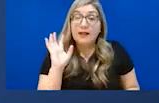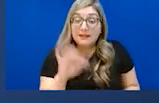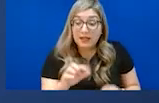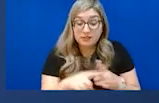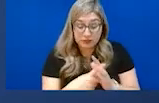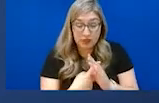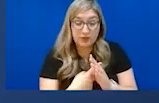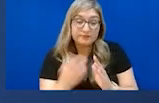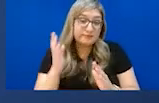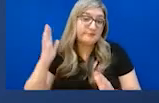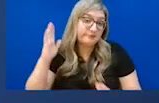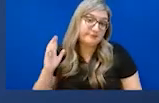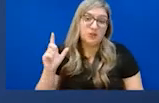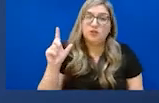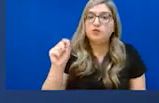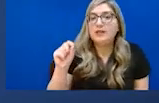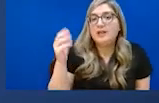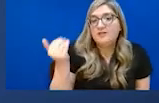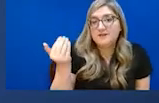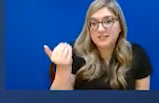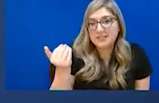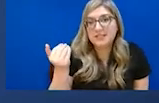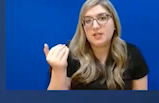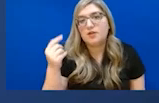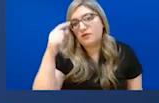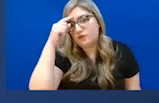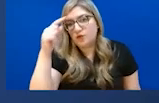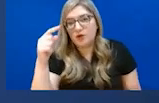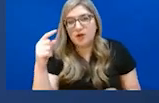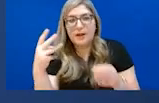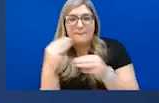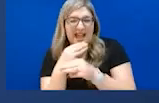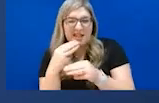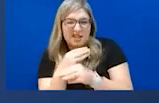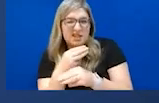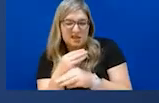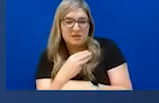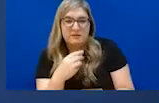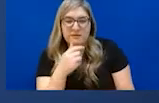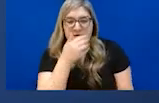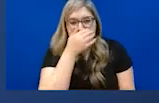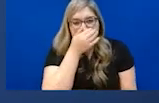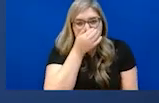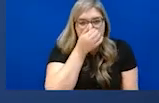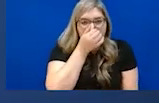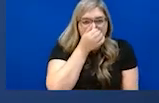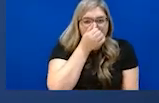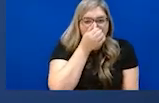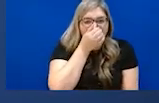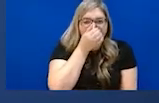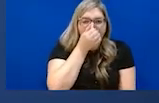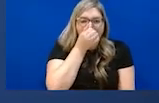encouraging math instructors to be confident that the academic integrity was sound to offer